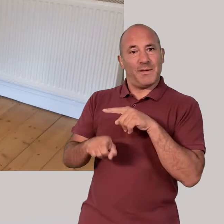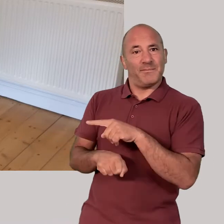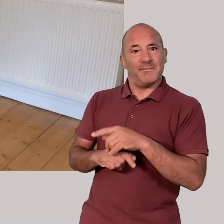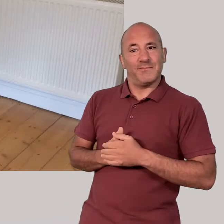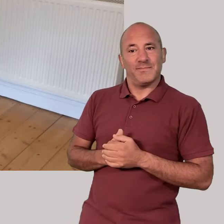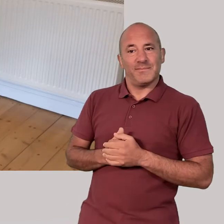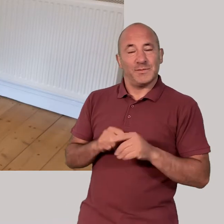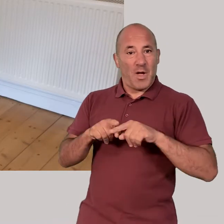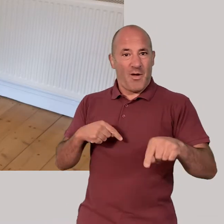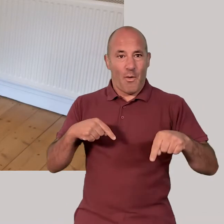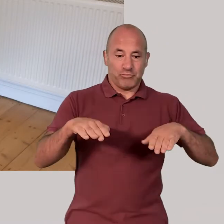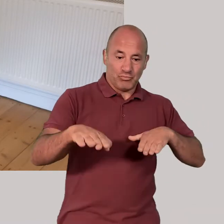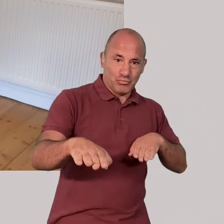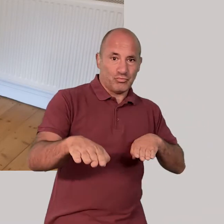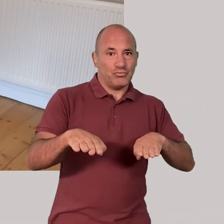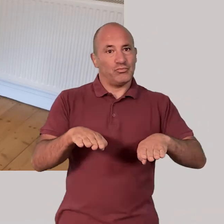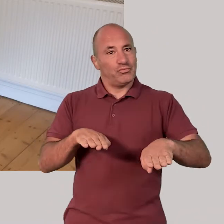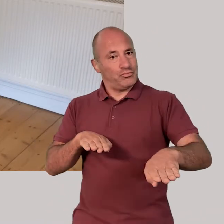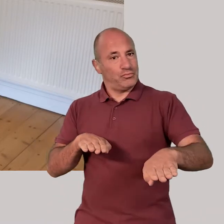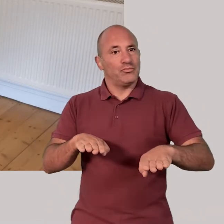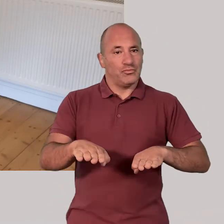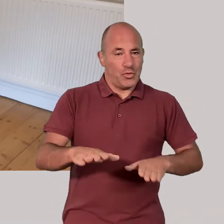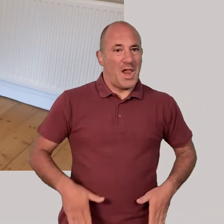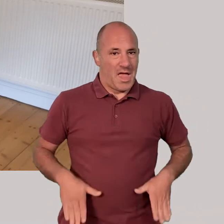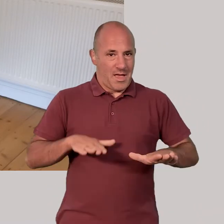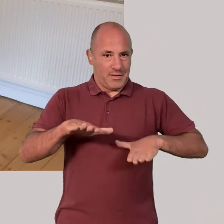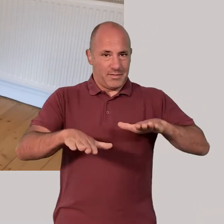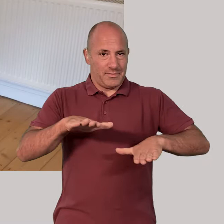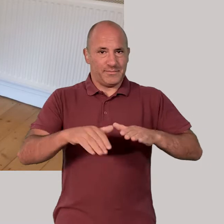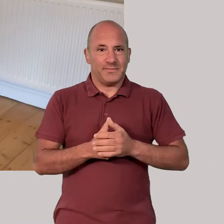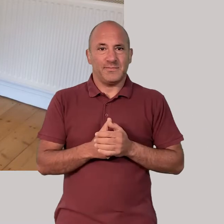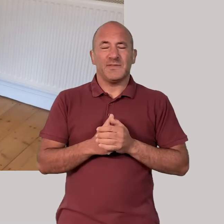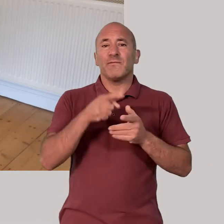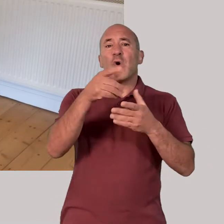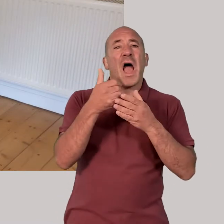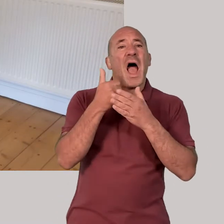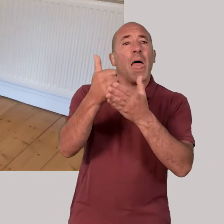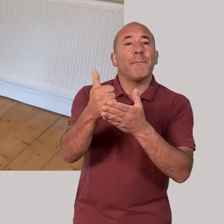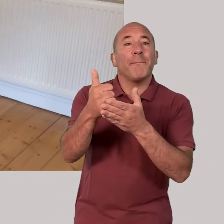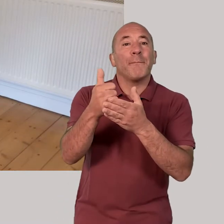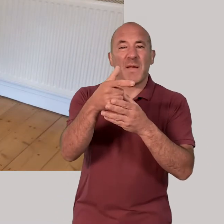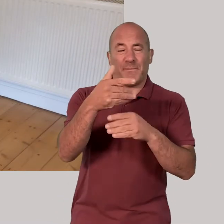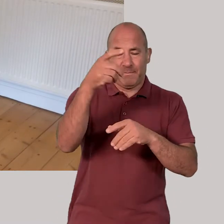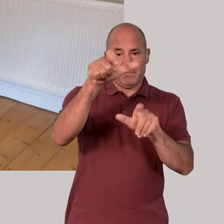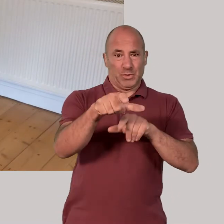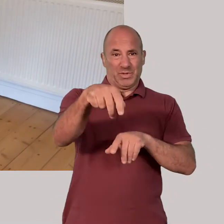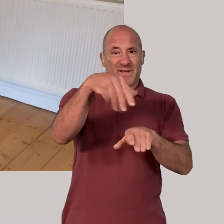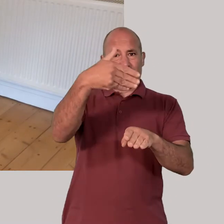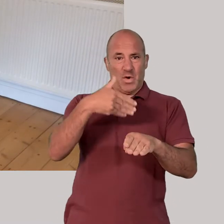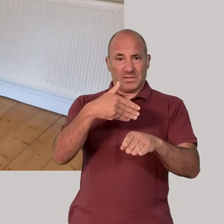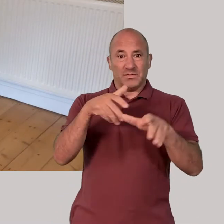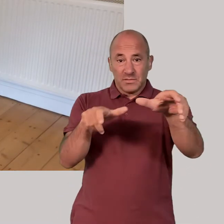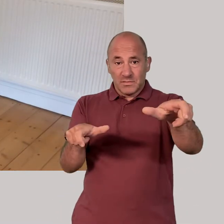over. See if you can get them going in opposition. And if you're helping, you might be standing in front of somebody